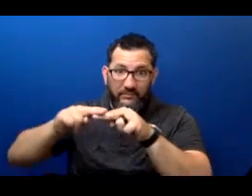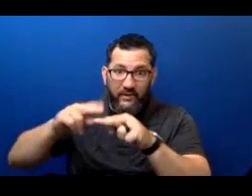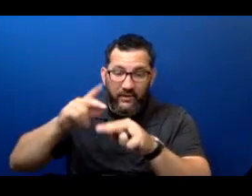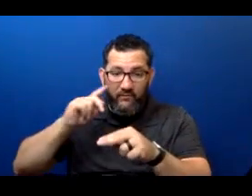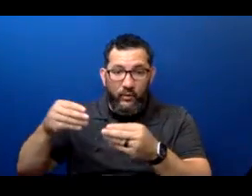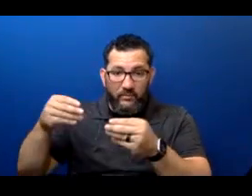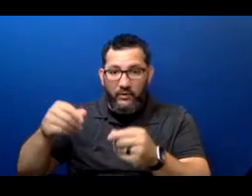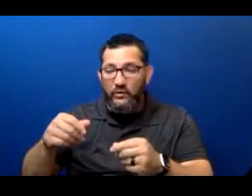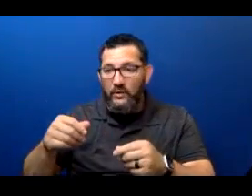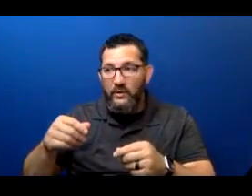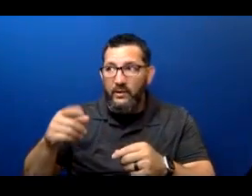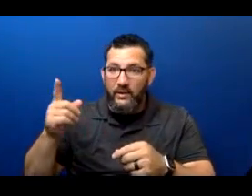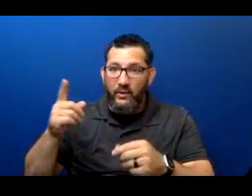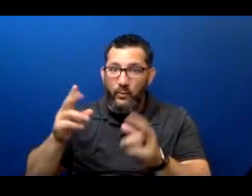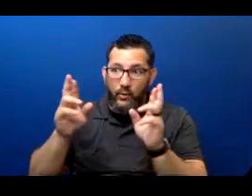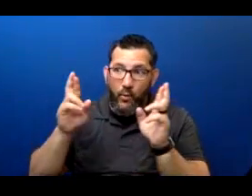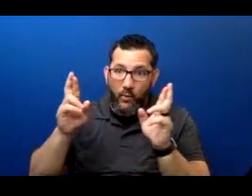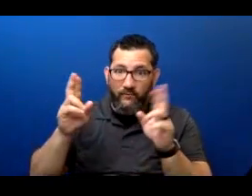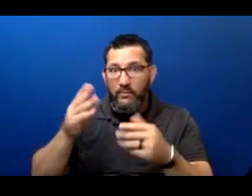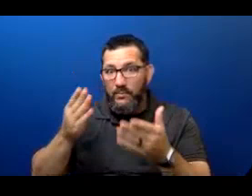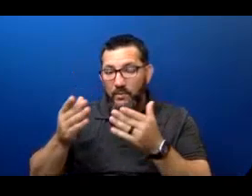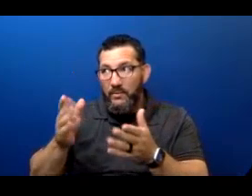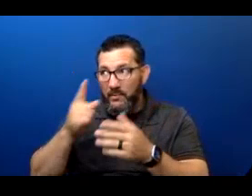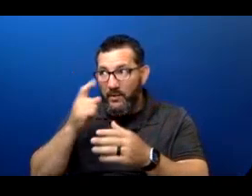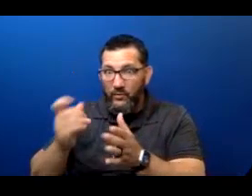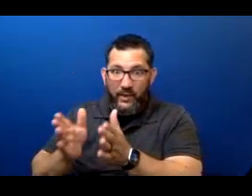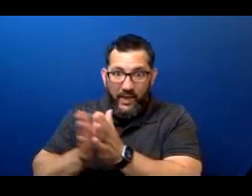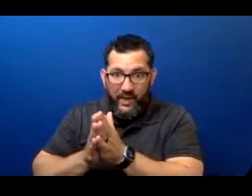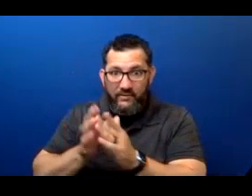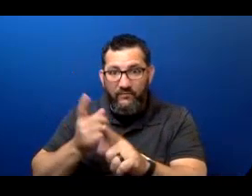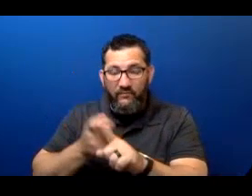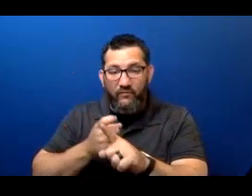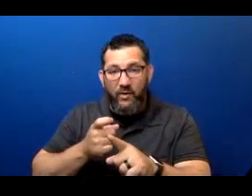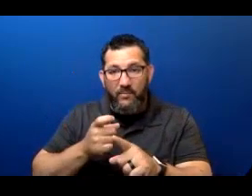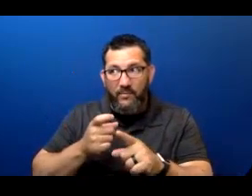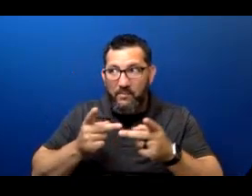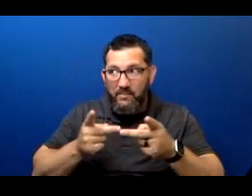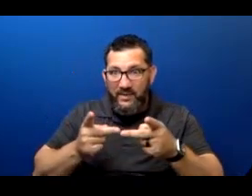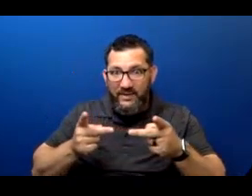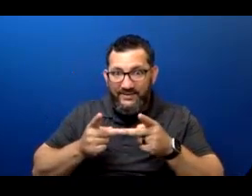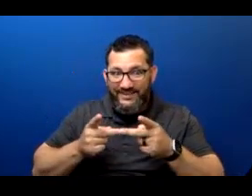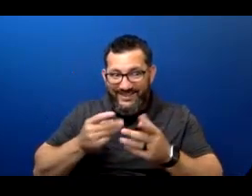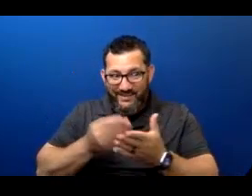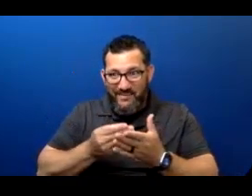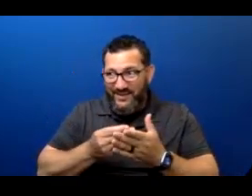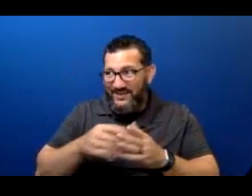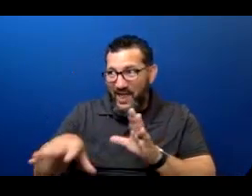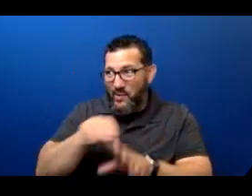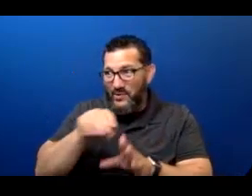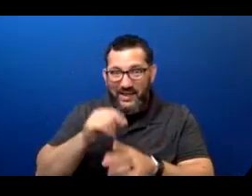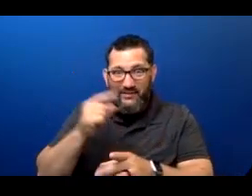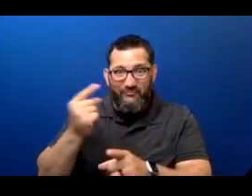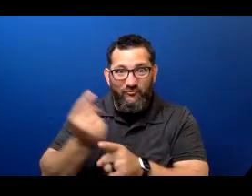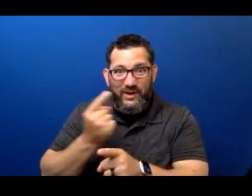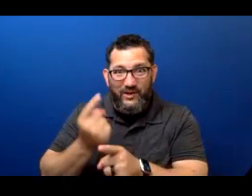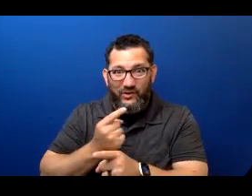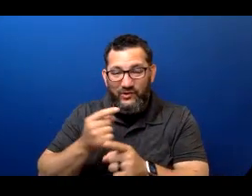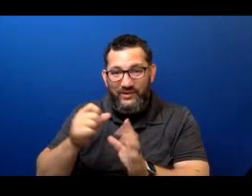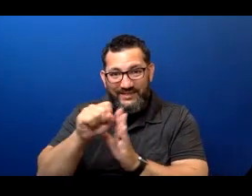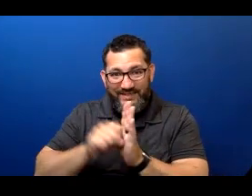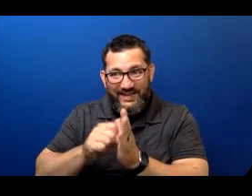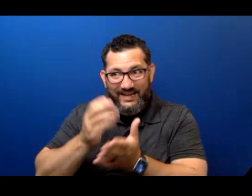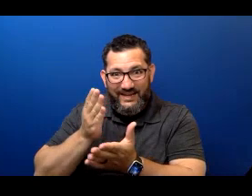and we were somewhat hopeful that because we were asking from a source that is a dedicated fund outside of the traditional